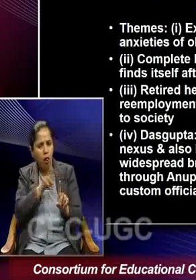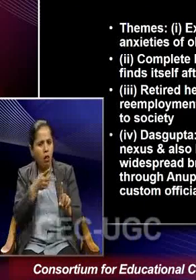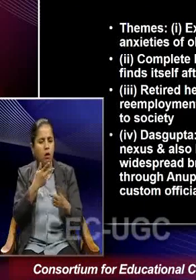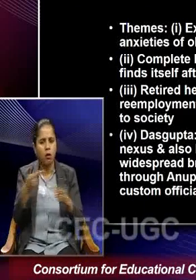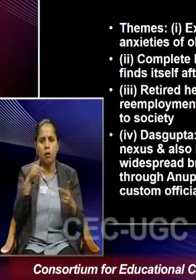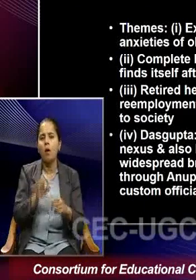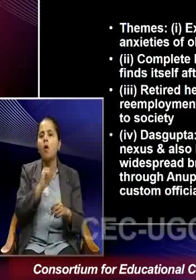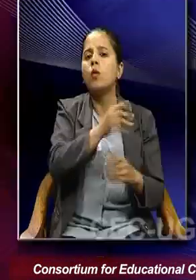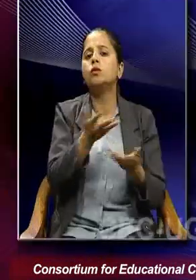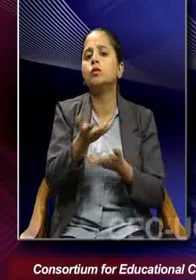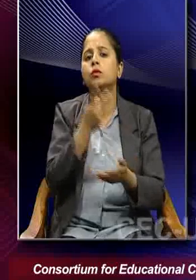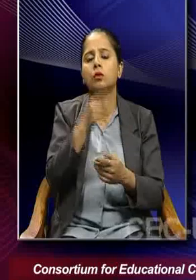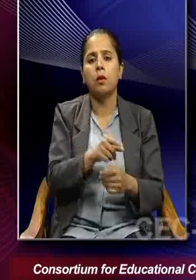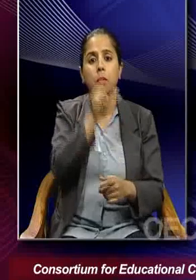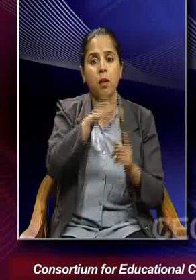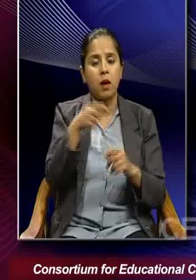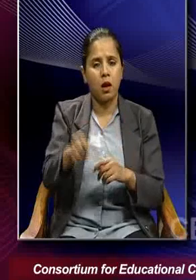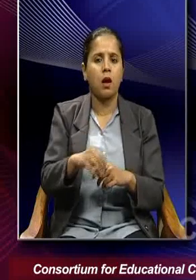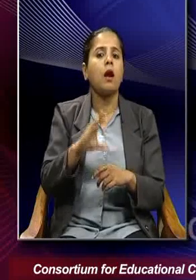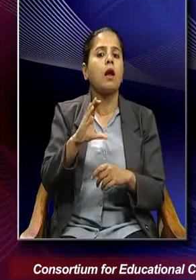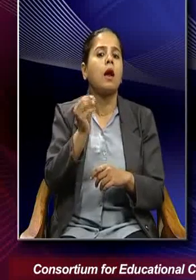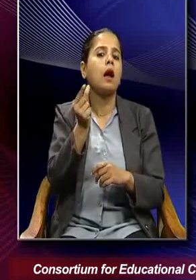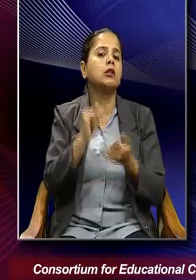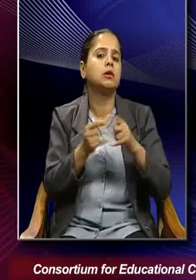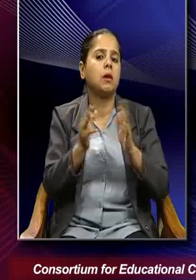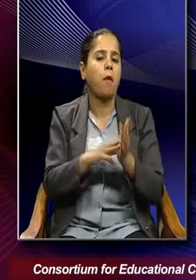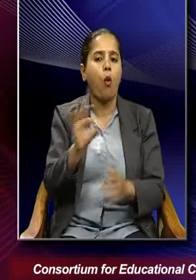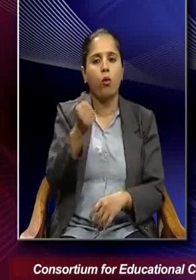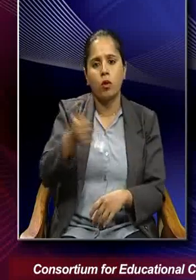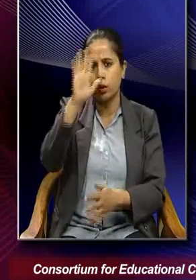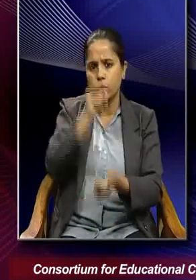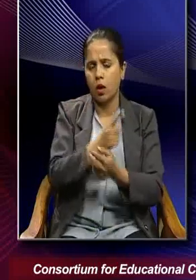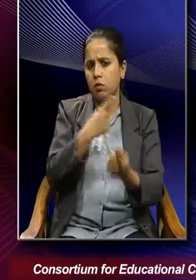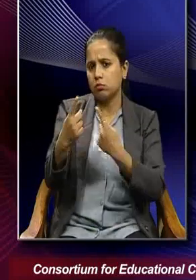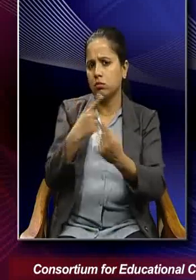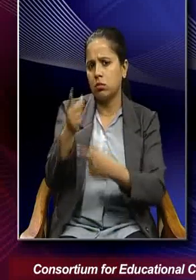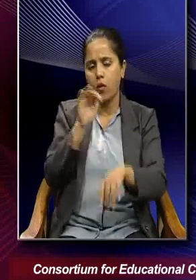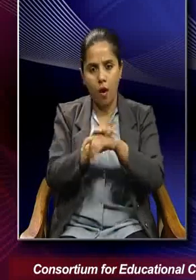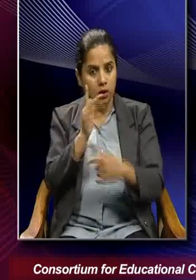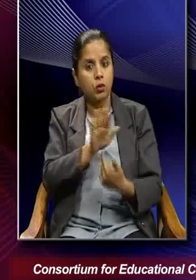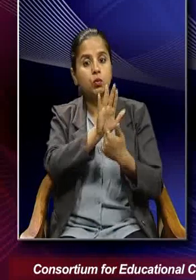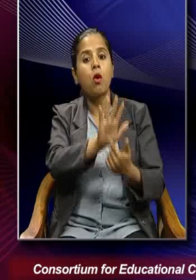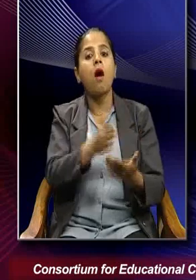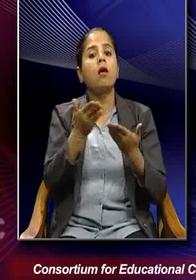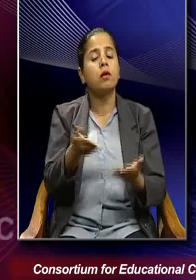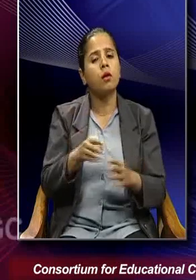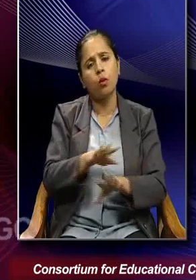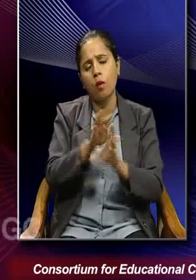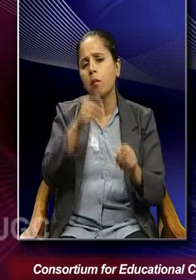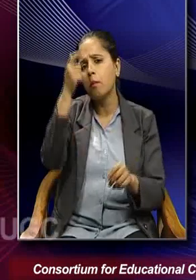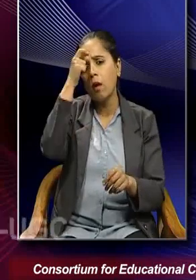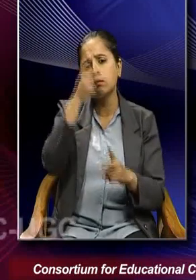Kher's interaction with the custom officials and police. So we basically find that all the kinds of issues which